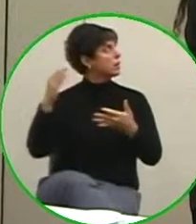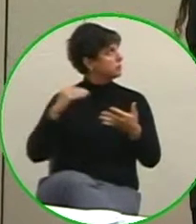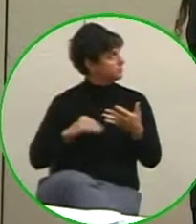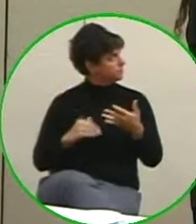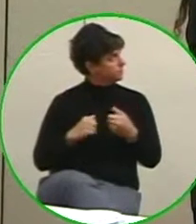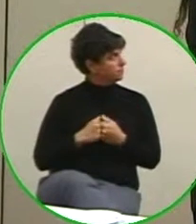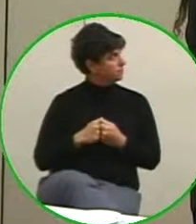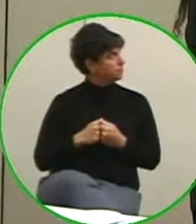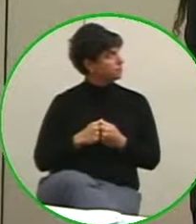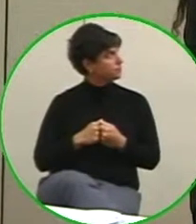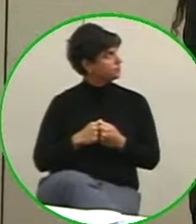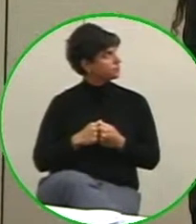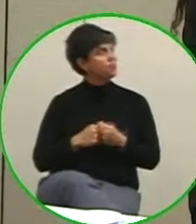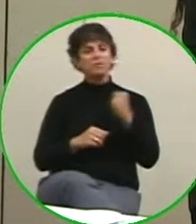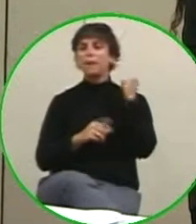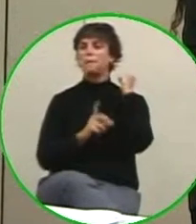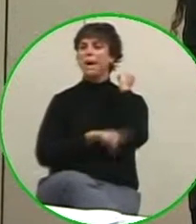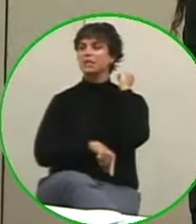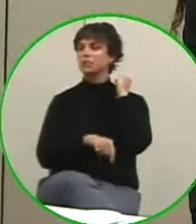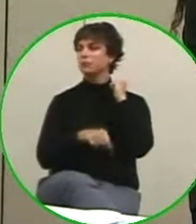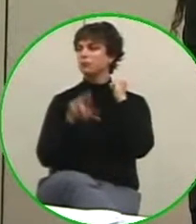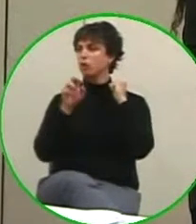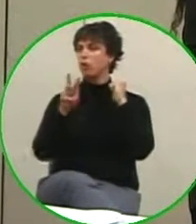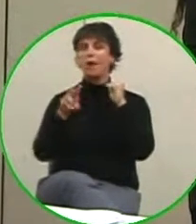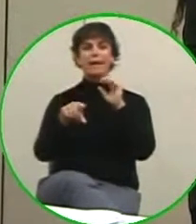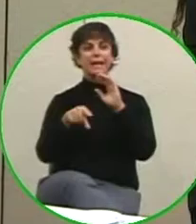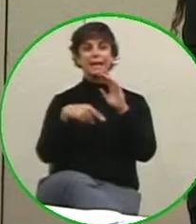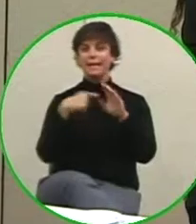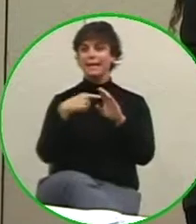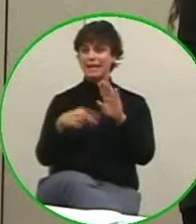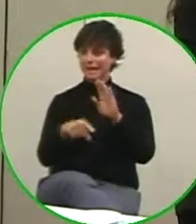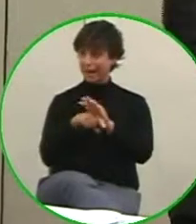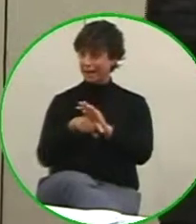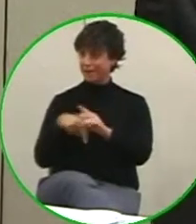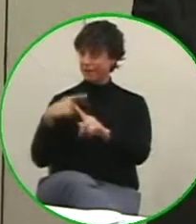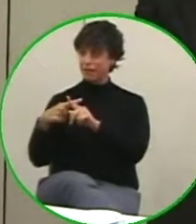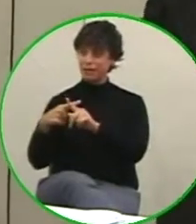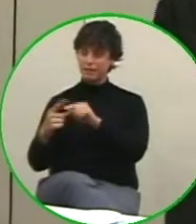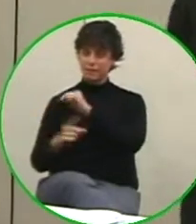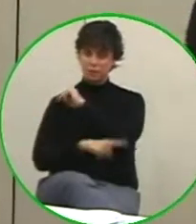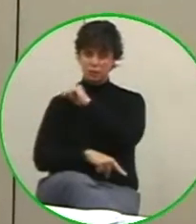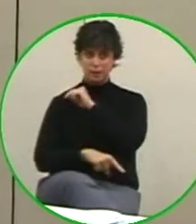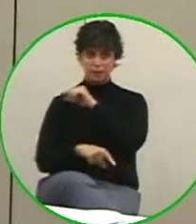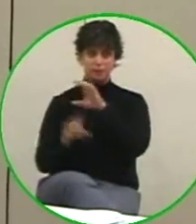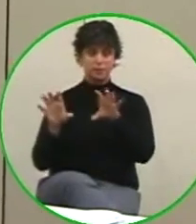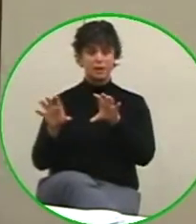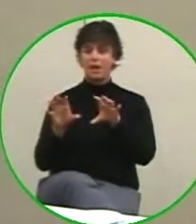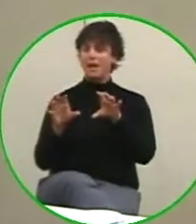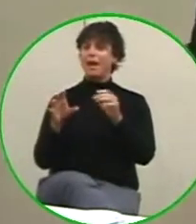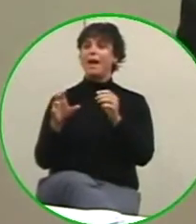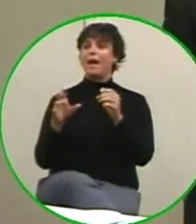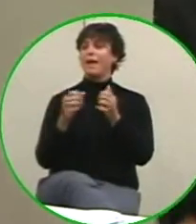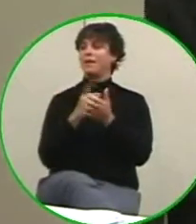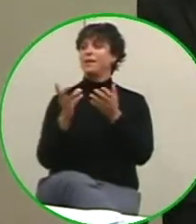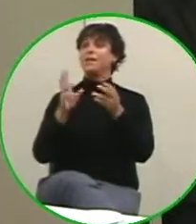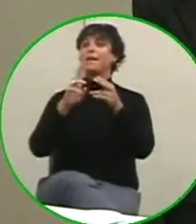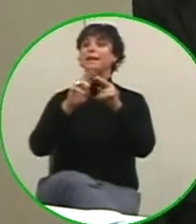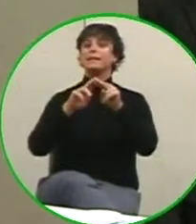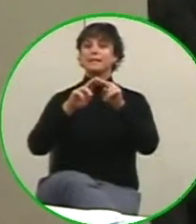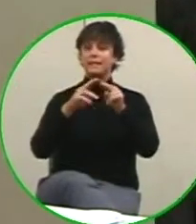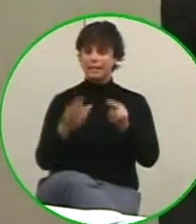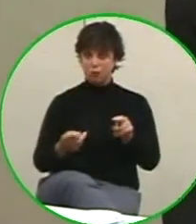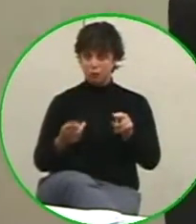here. This is the punishment row. Negative punishment and positive punishment. Anything that decreases